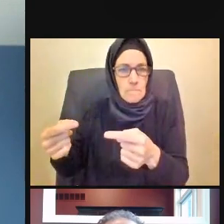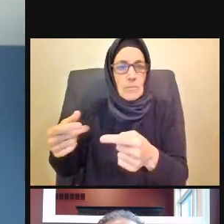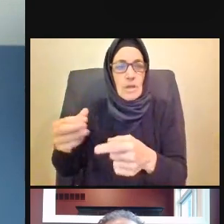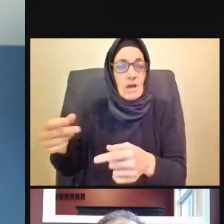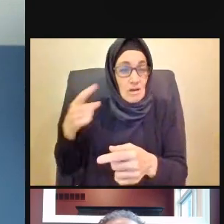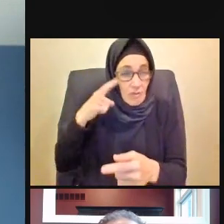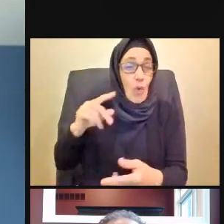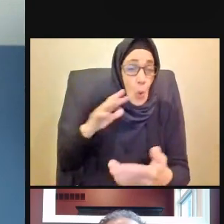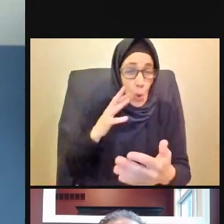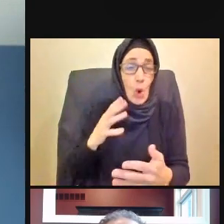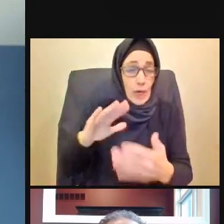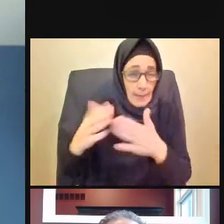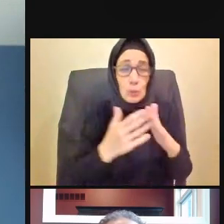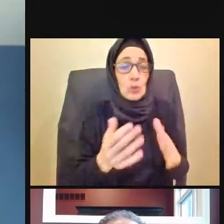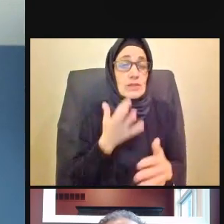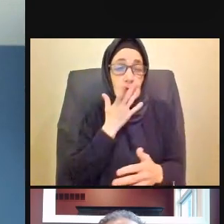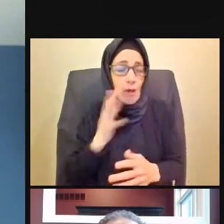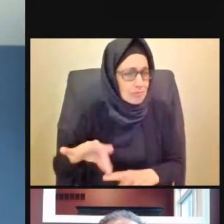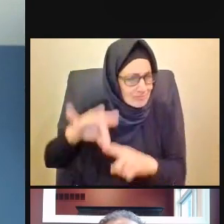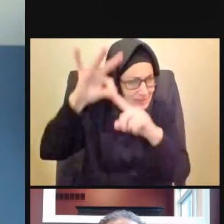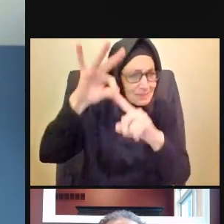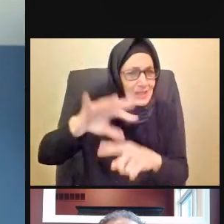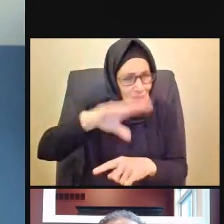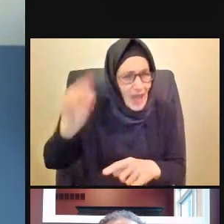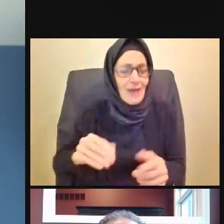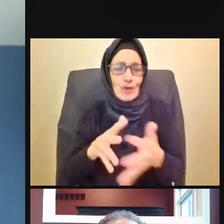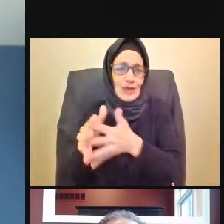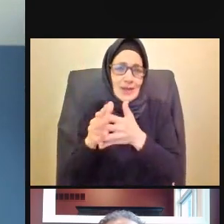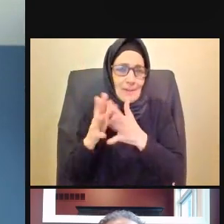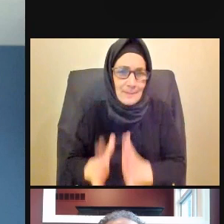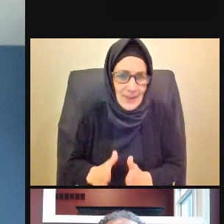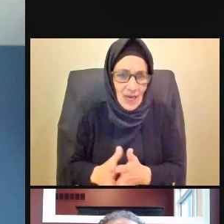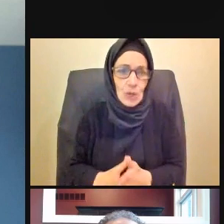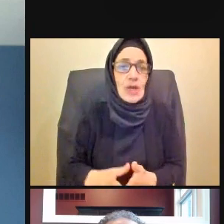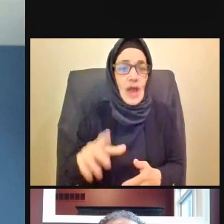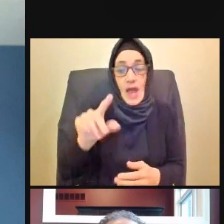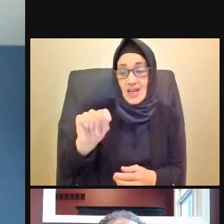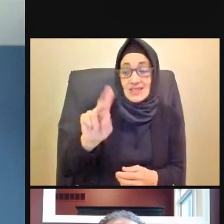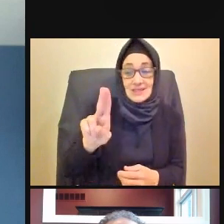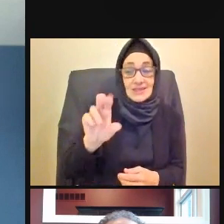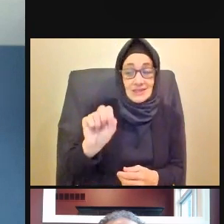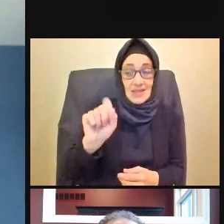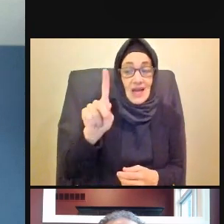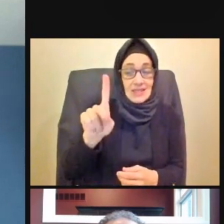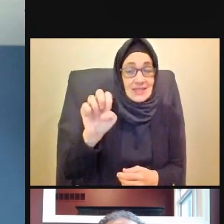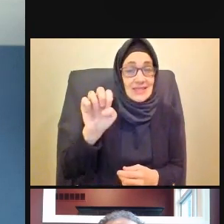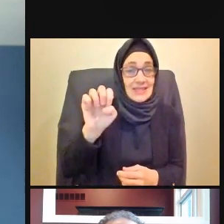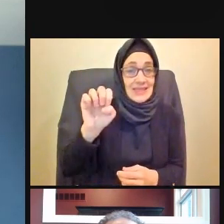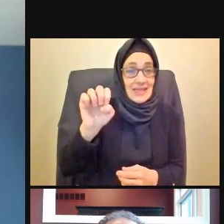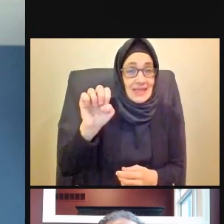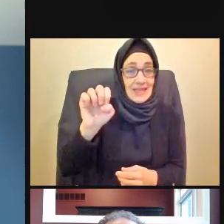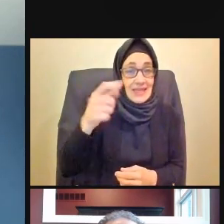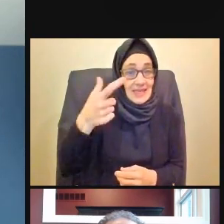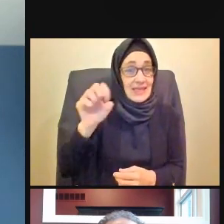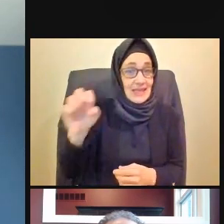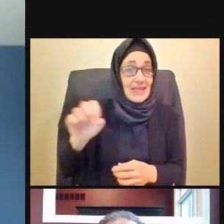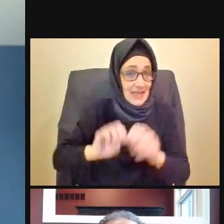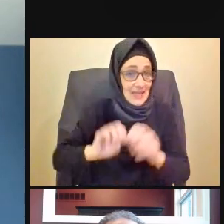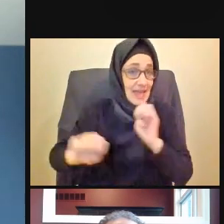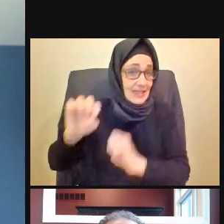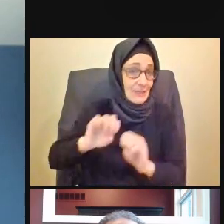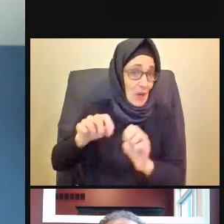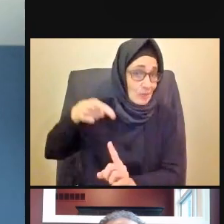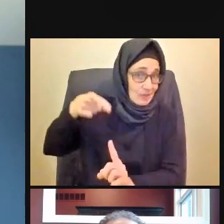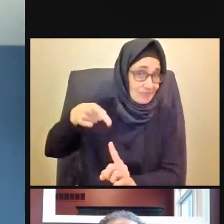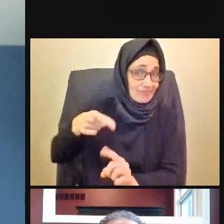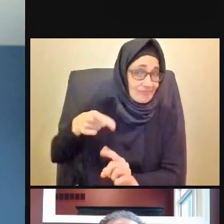color, particularly the African-American community. Was speaking of the Tuskegee experiment specifically. However, I think